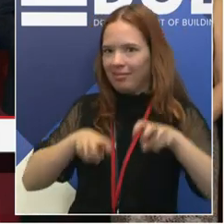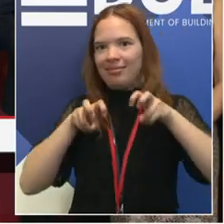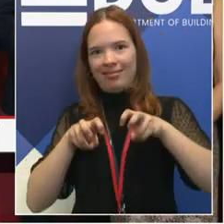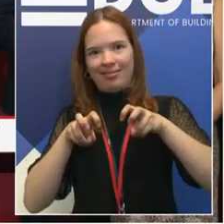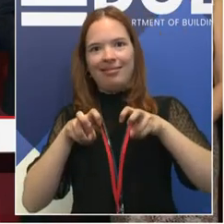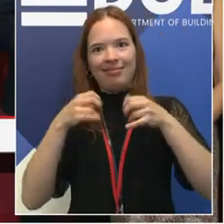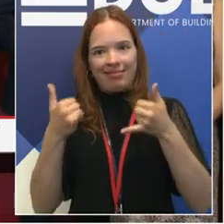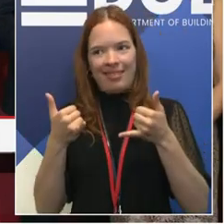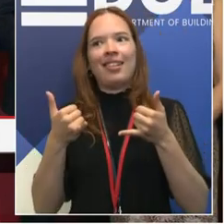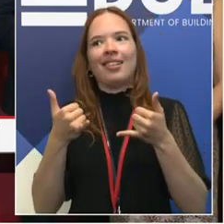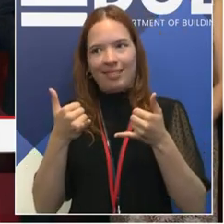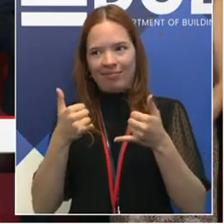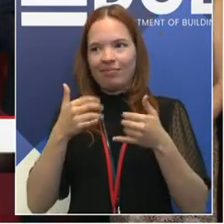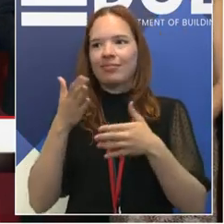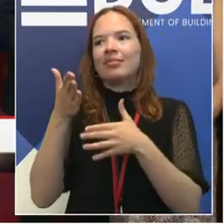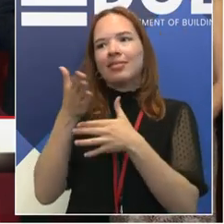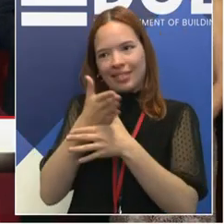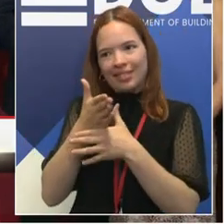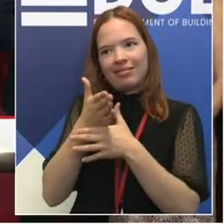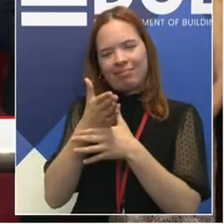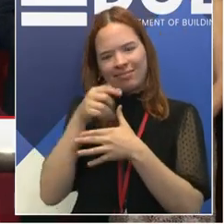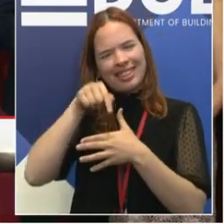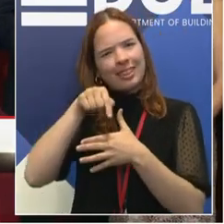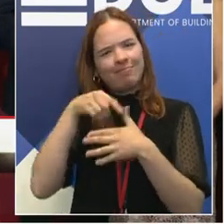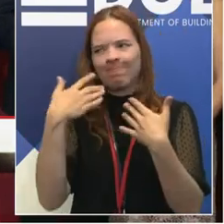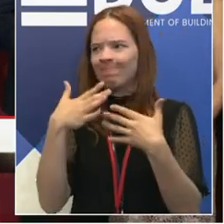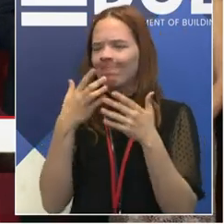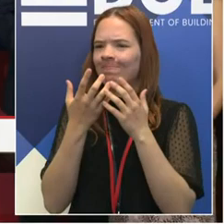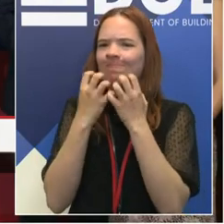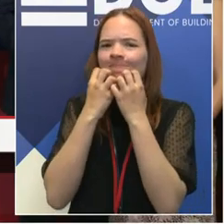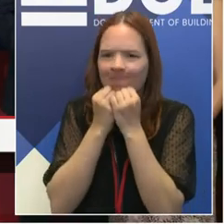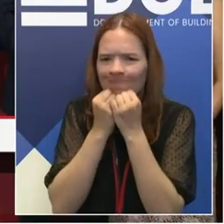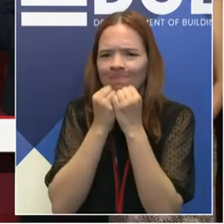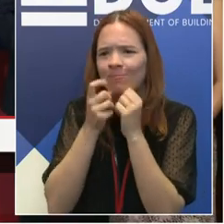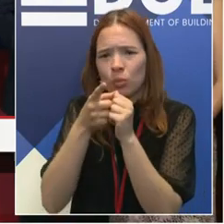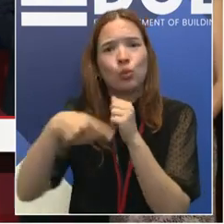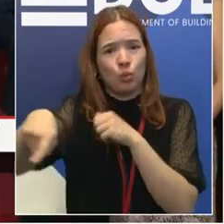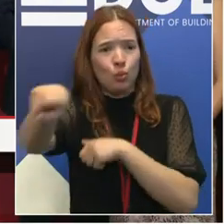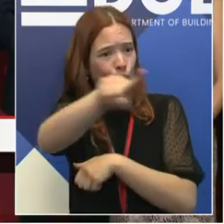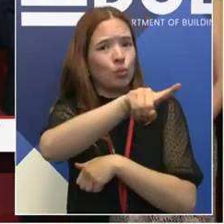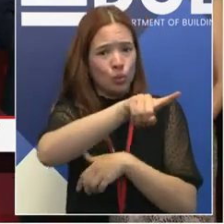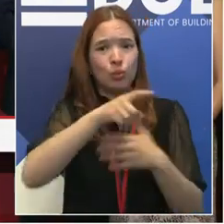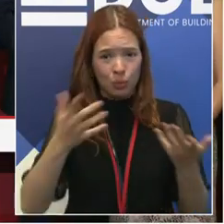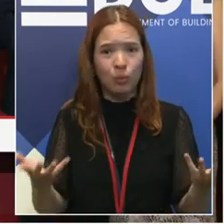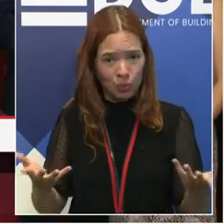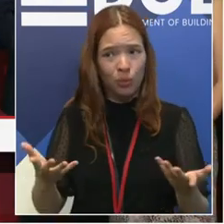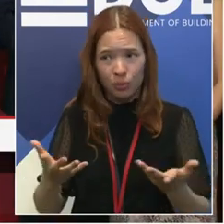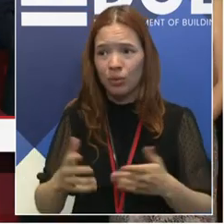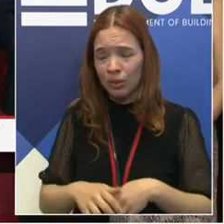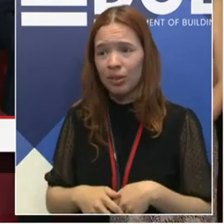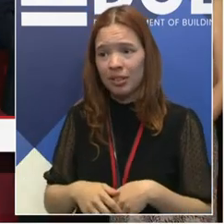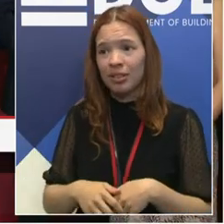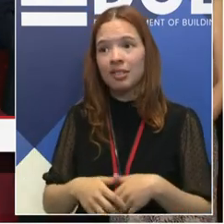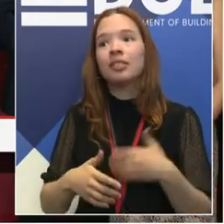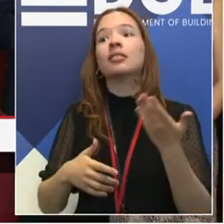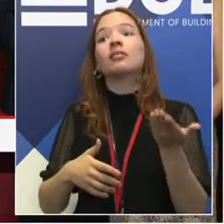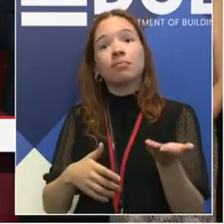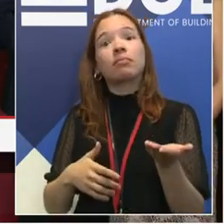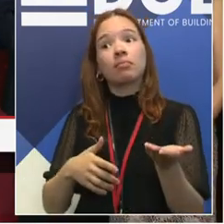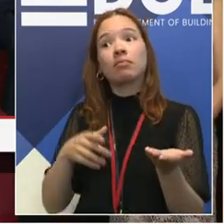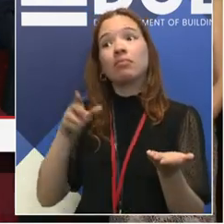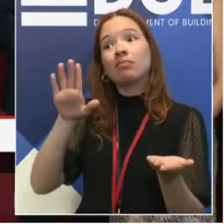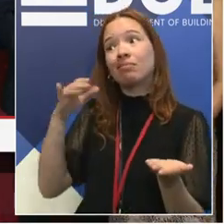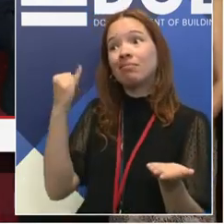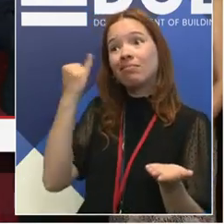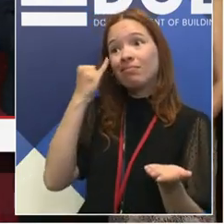with you all and also share that it is okay not to have solutions to every problem. It is okay